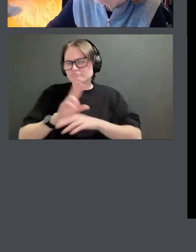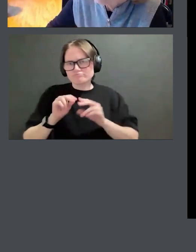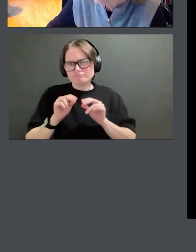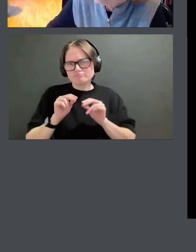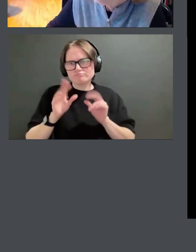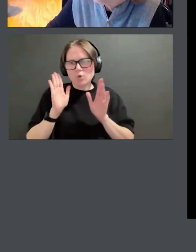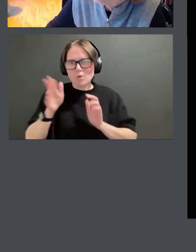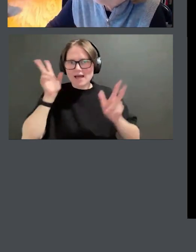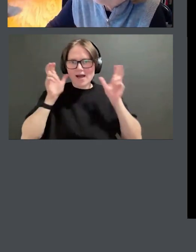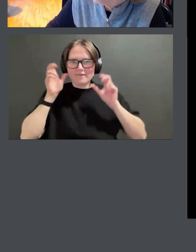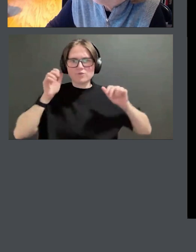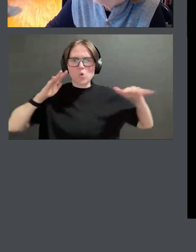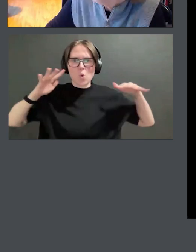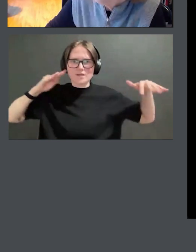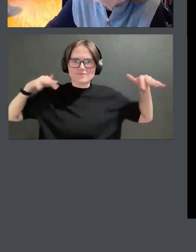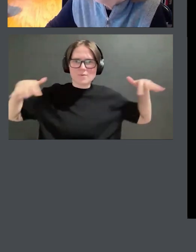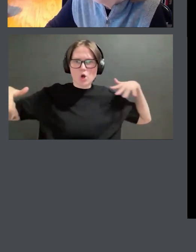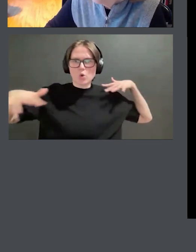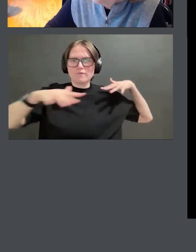place.